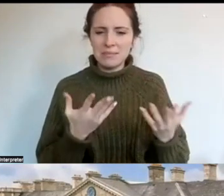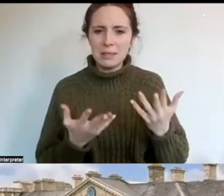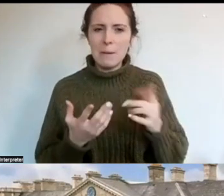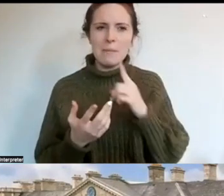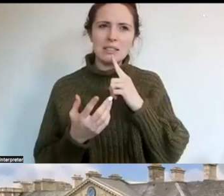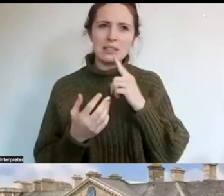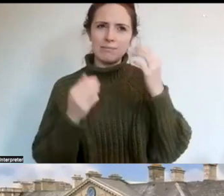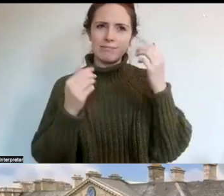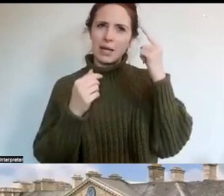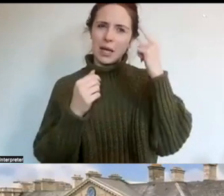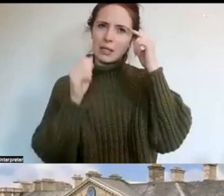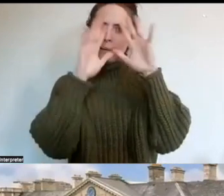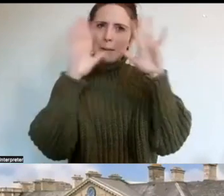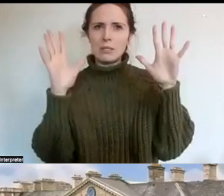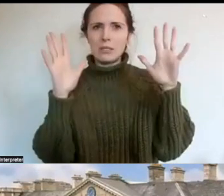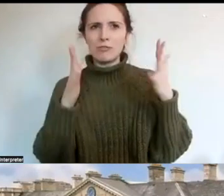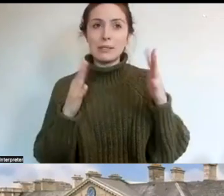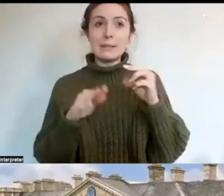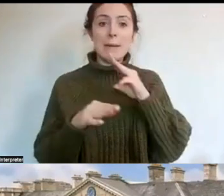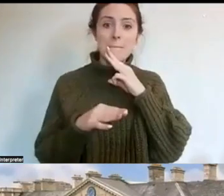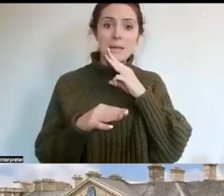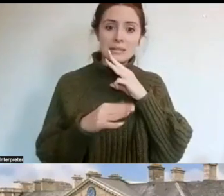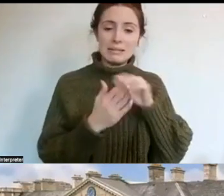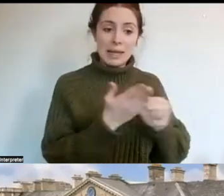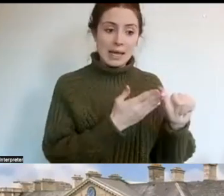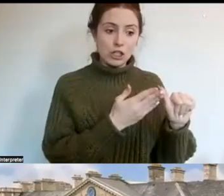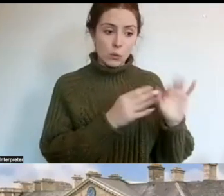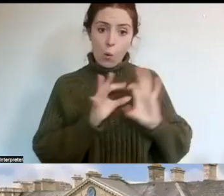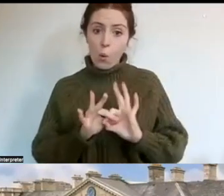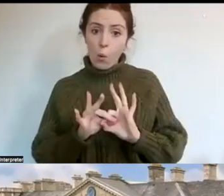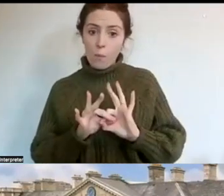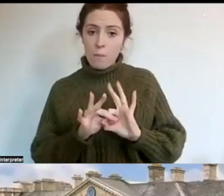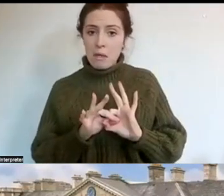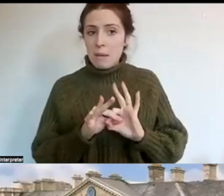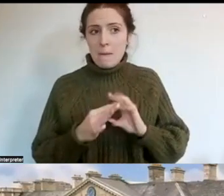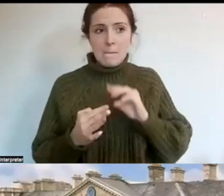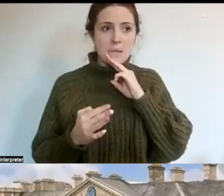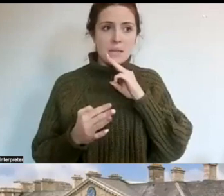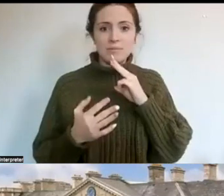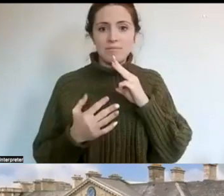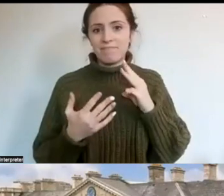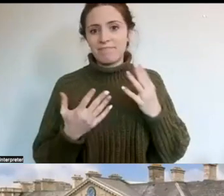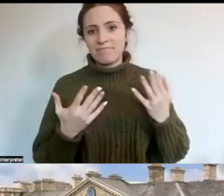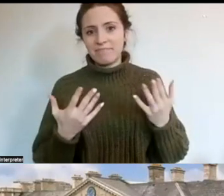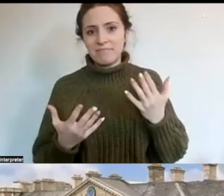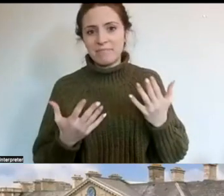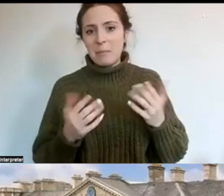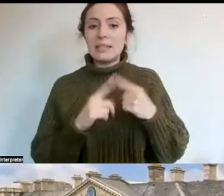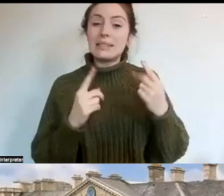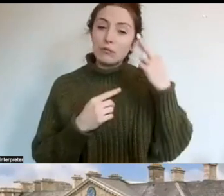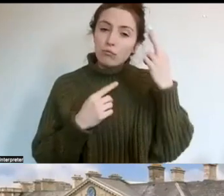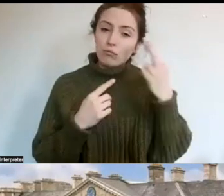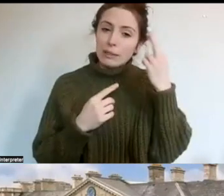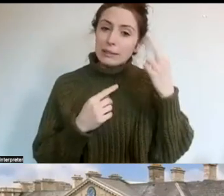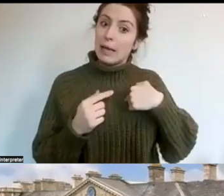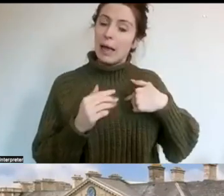does that mean that we're going to age in the home that I'm always in? Does it mean that and there may be different reasons that as I age that